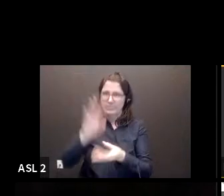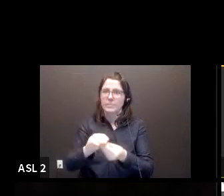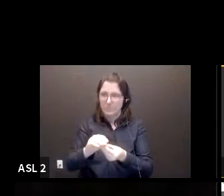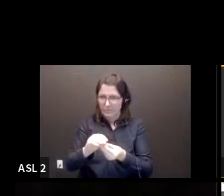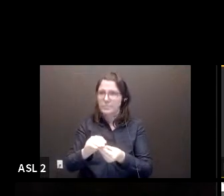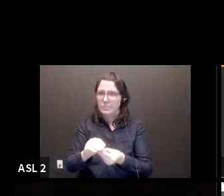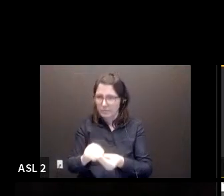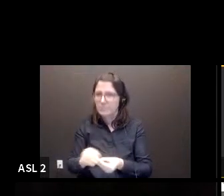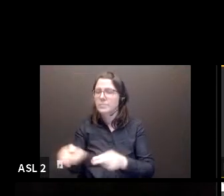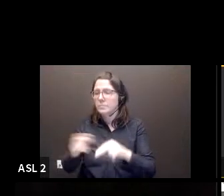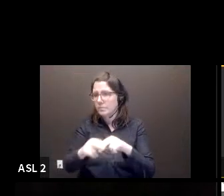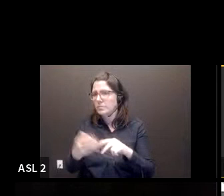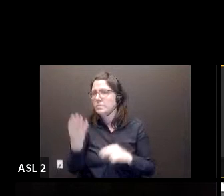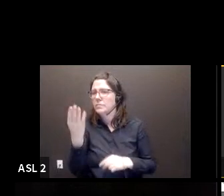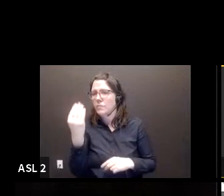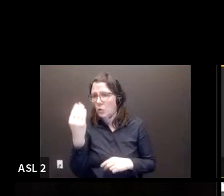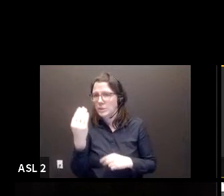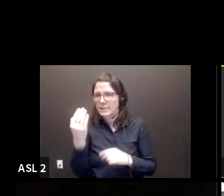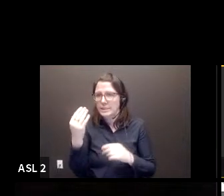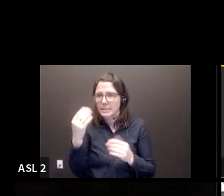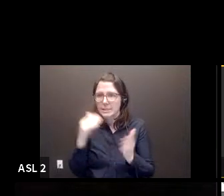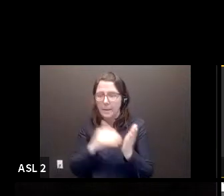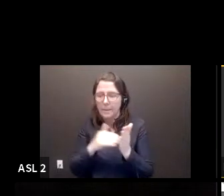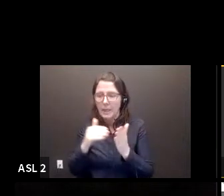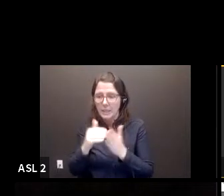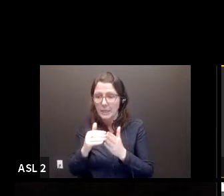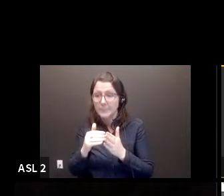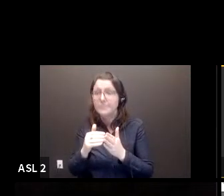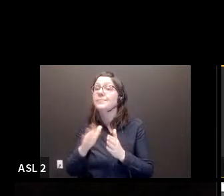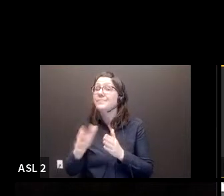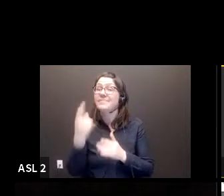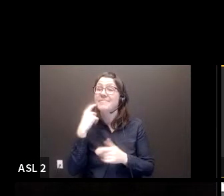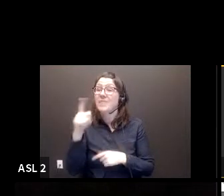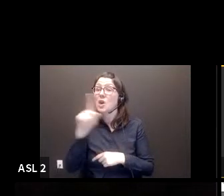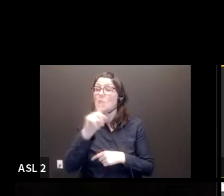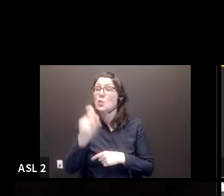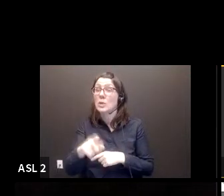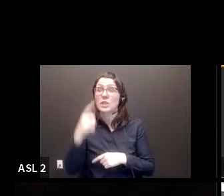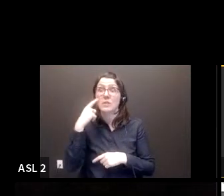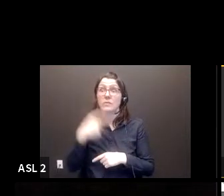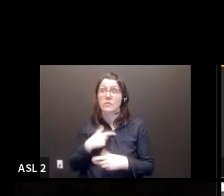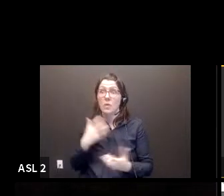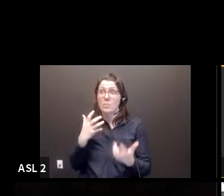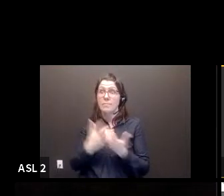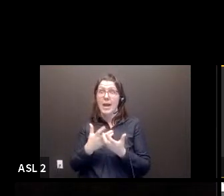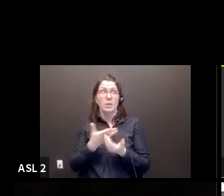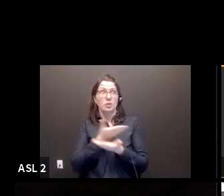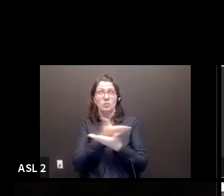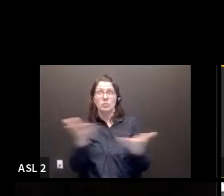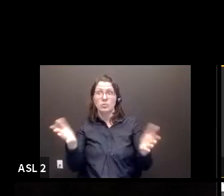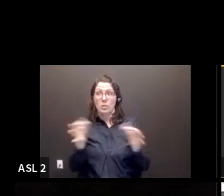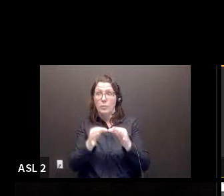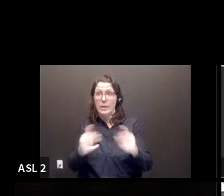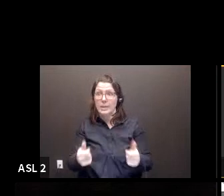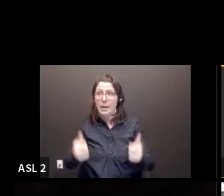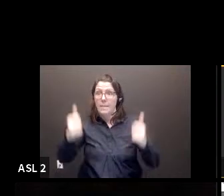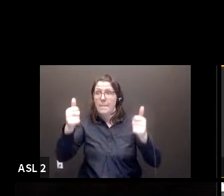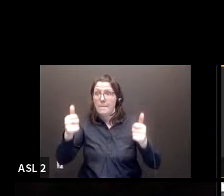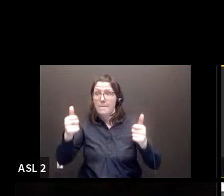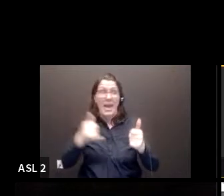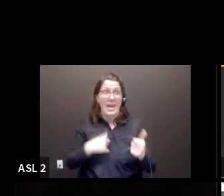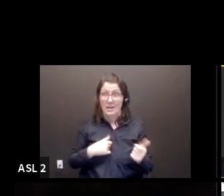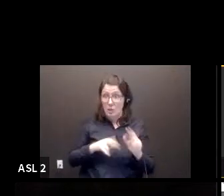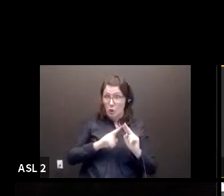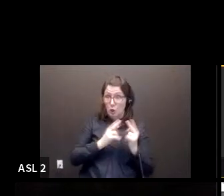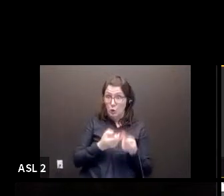is yes uh in order for us to be able to meet our inflationary and contractual pressures it took